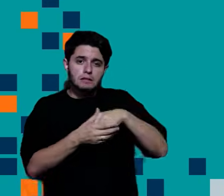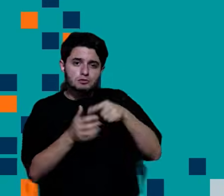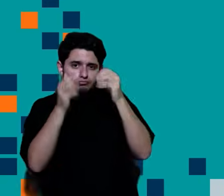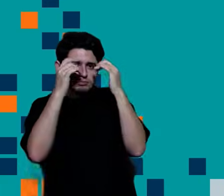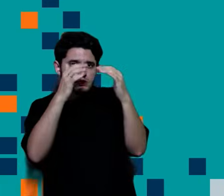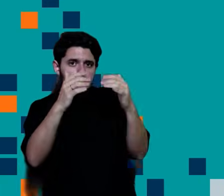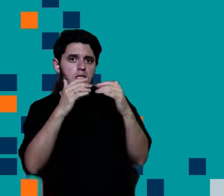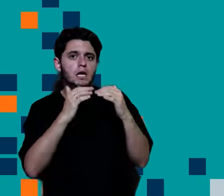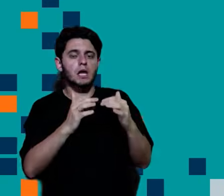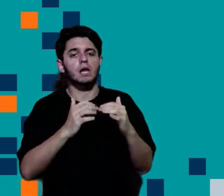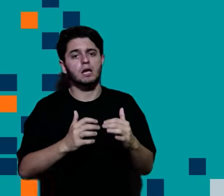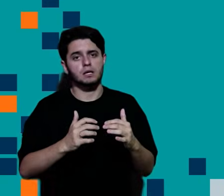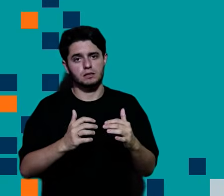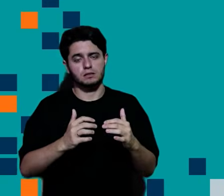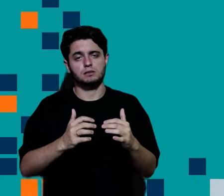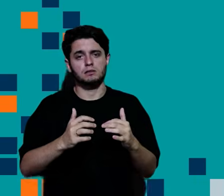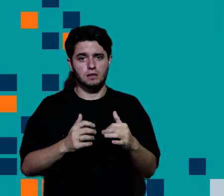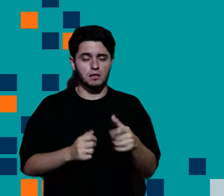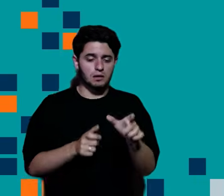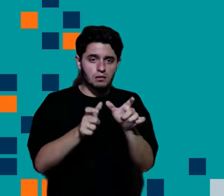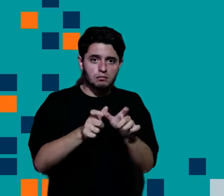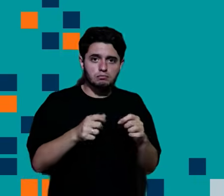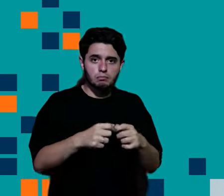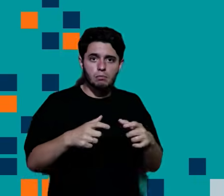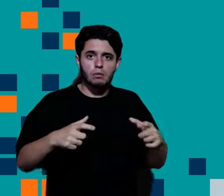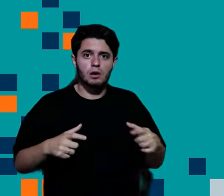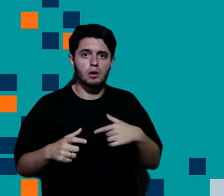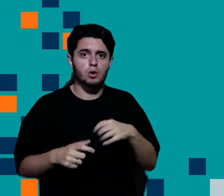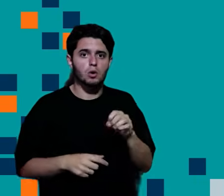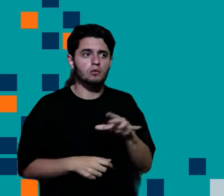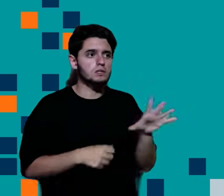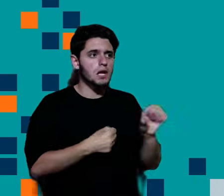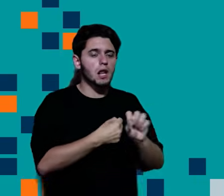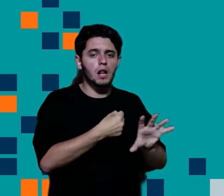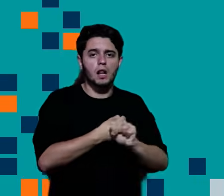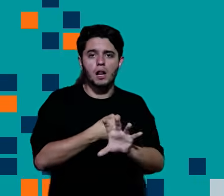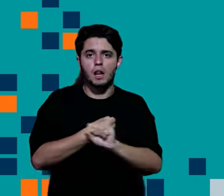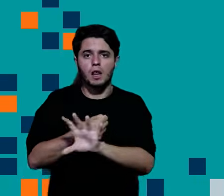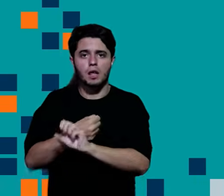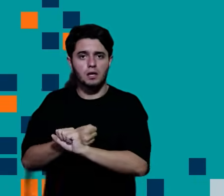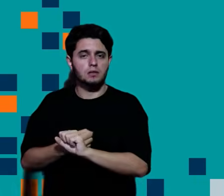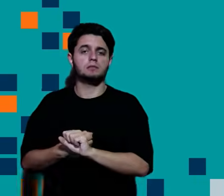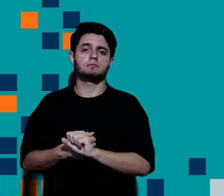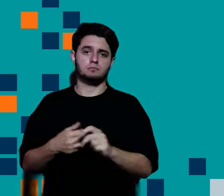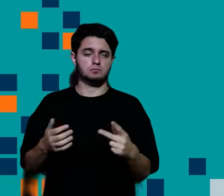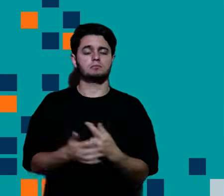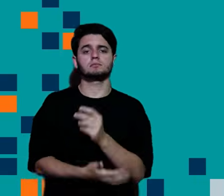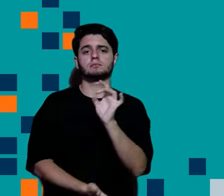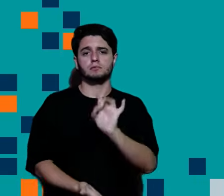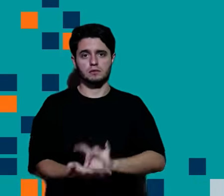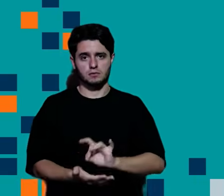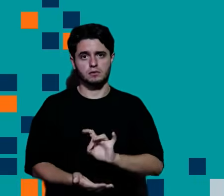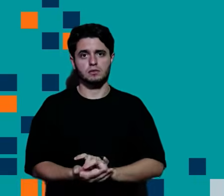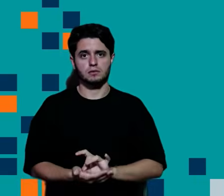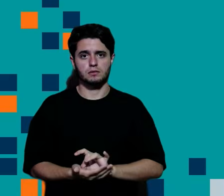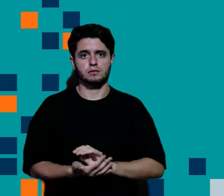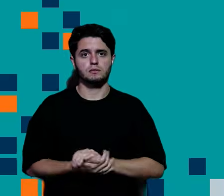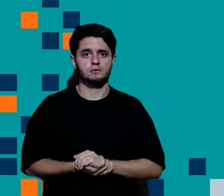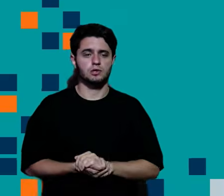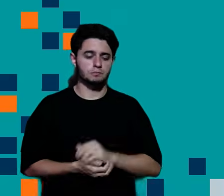number of things, including spatial orientation. They proved it, and in fact, the case